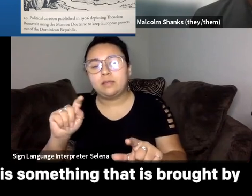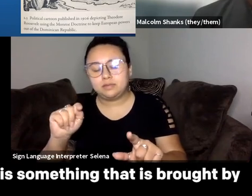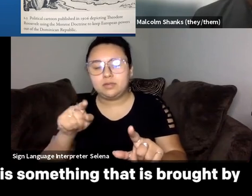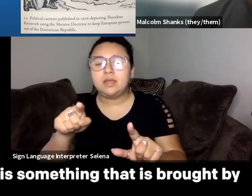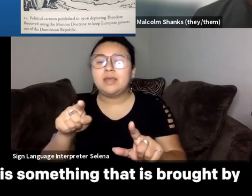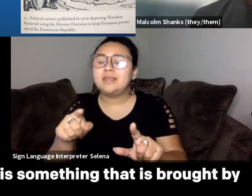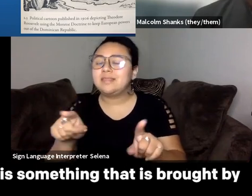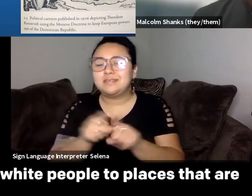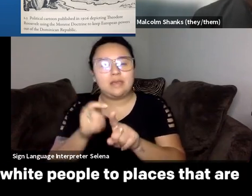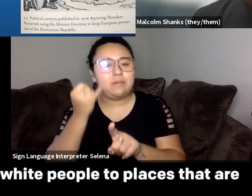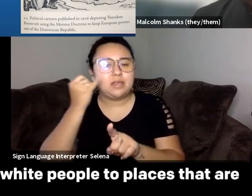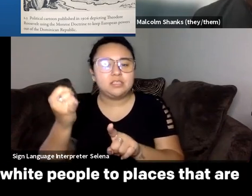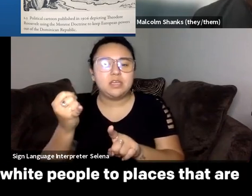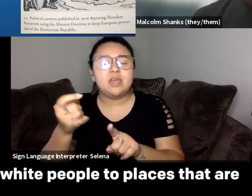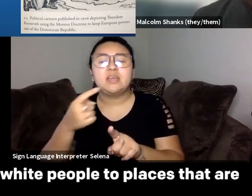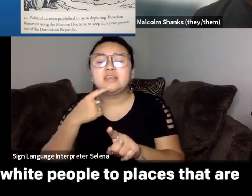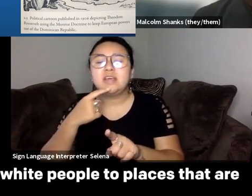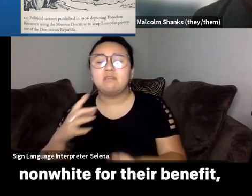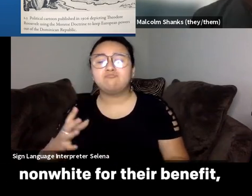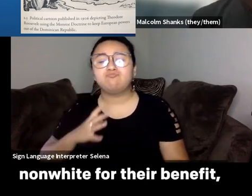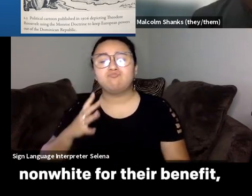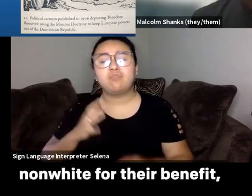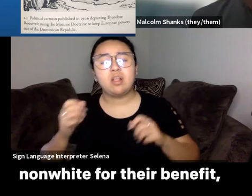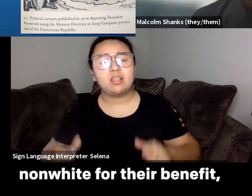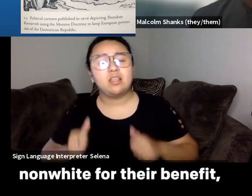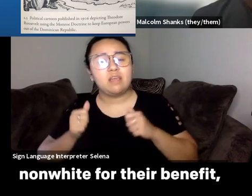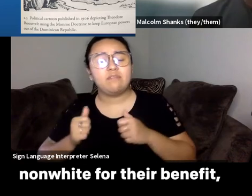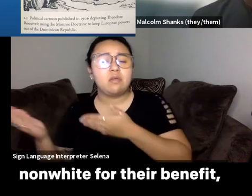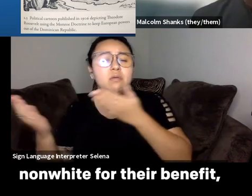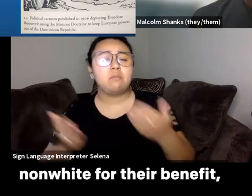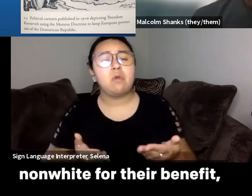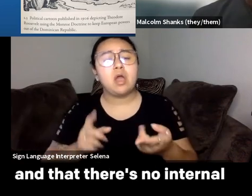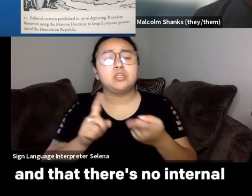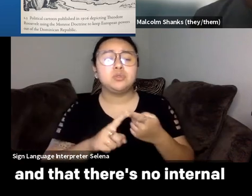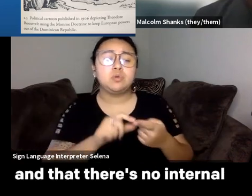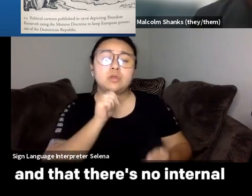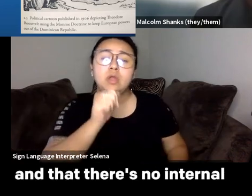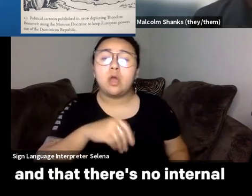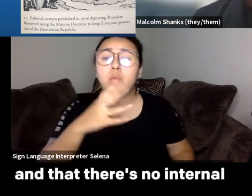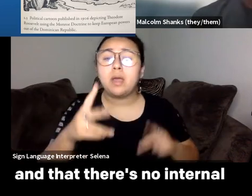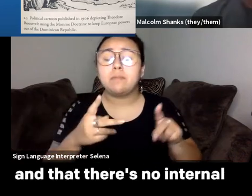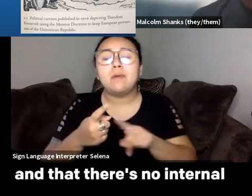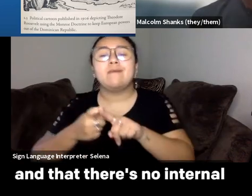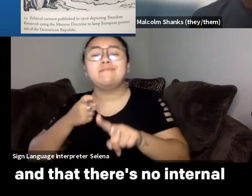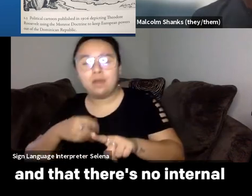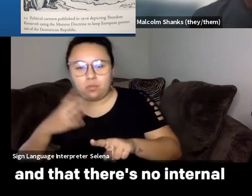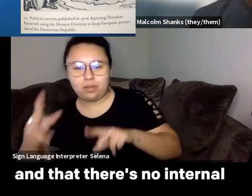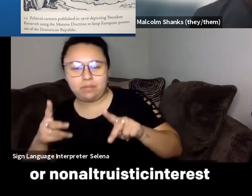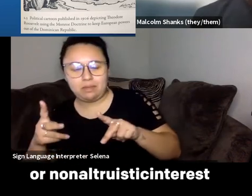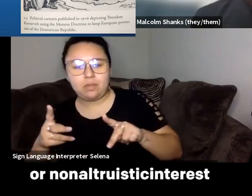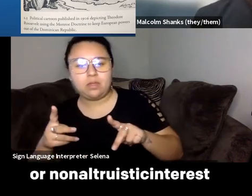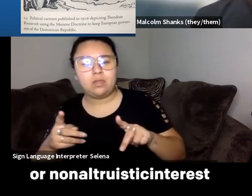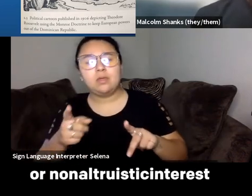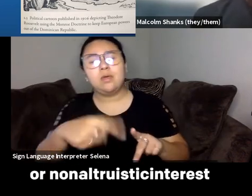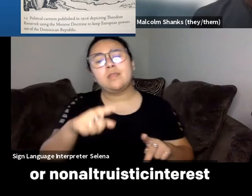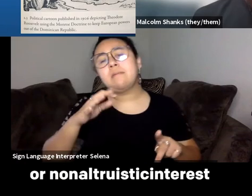something that is brought by white people to places that are non-white for their benefit, and that there's no internal